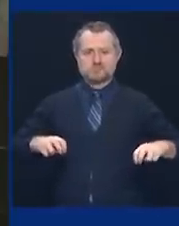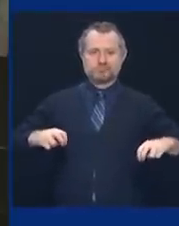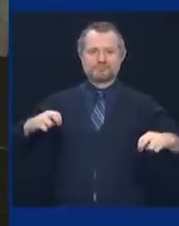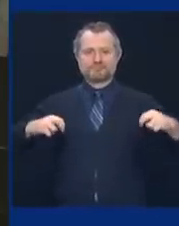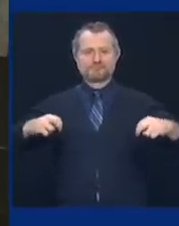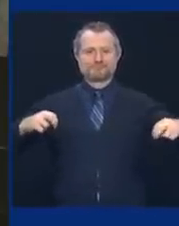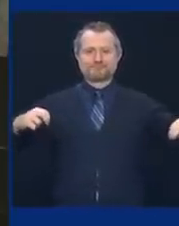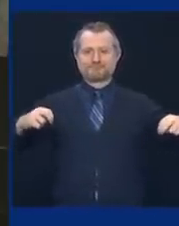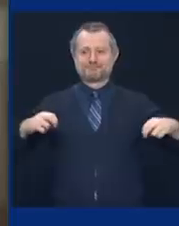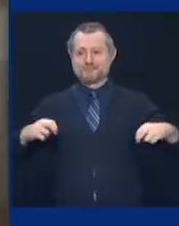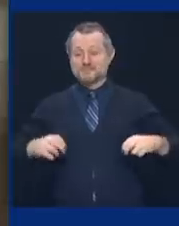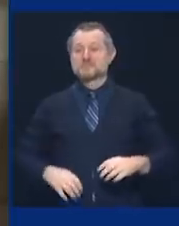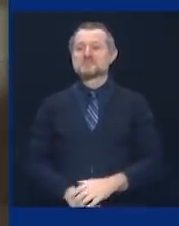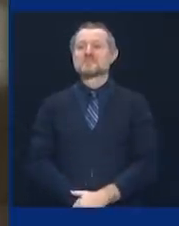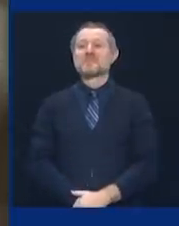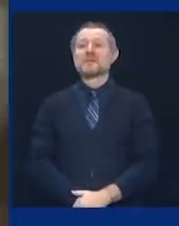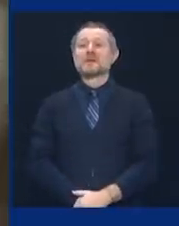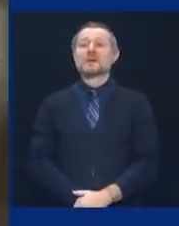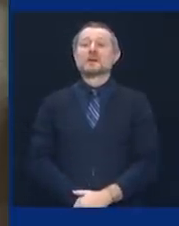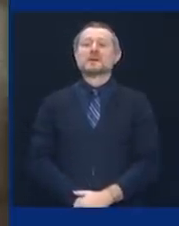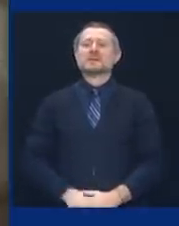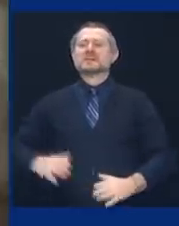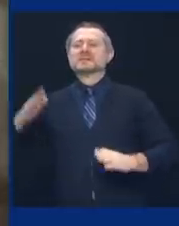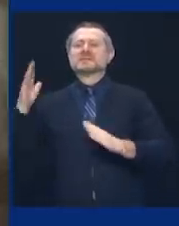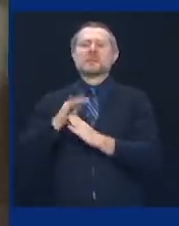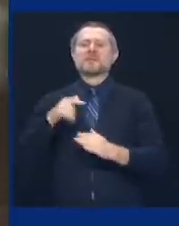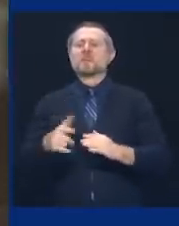Top of the morning to you.